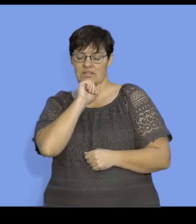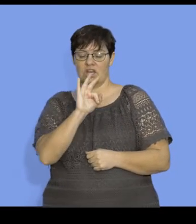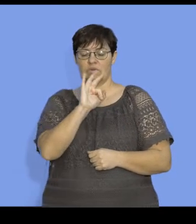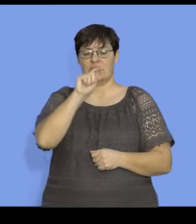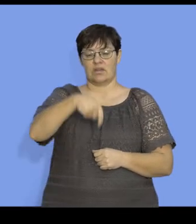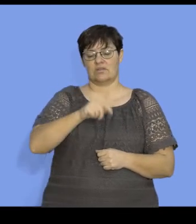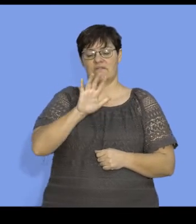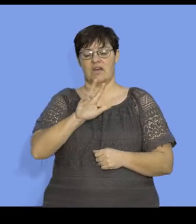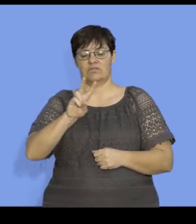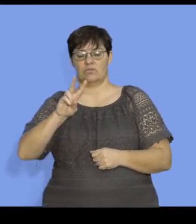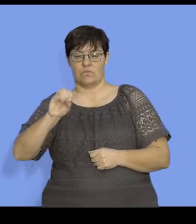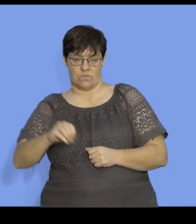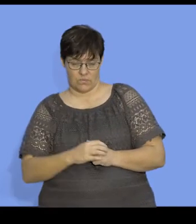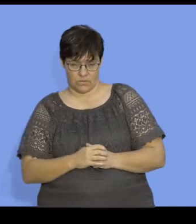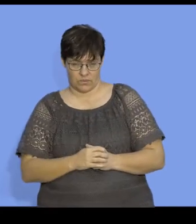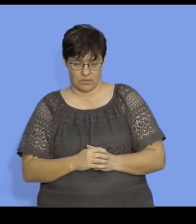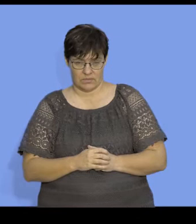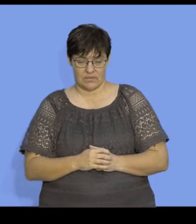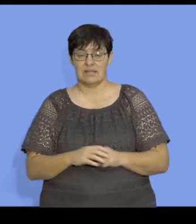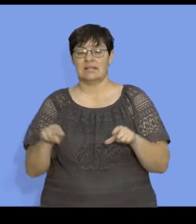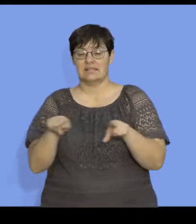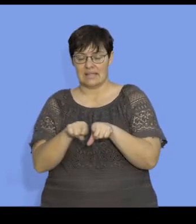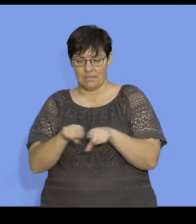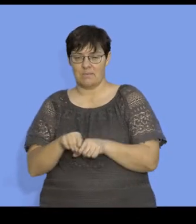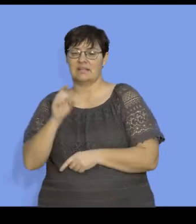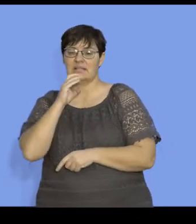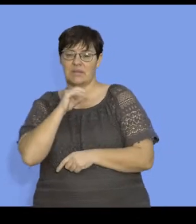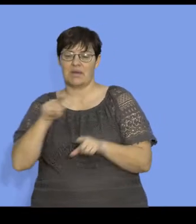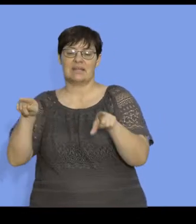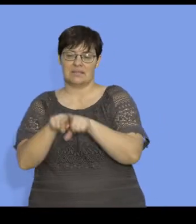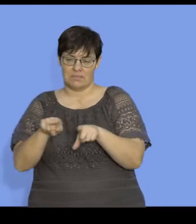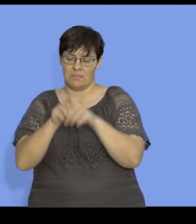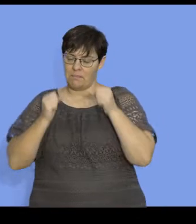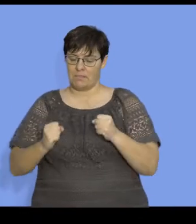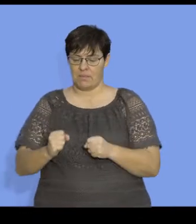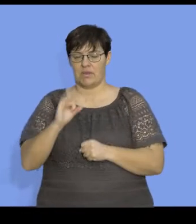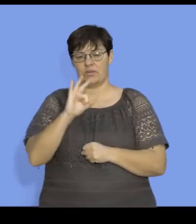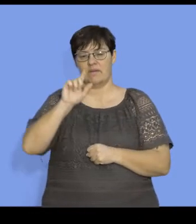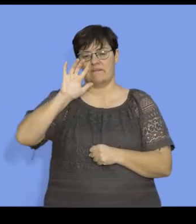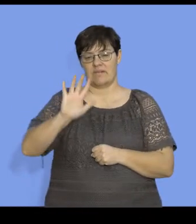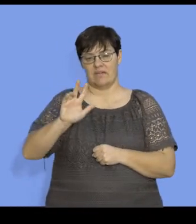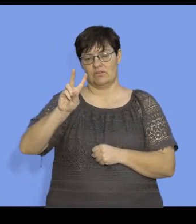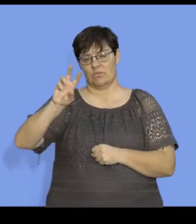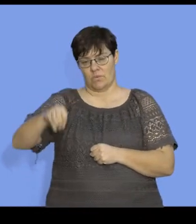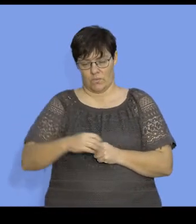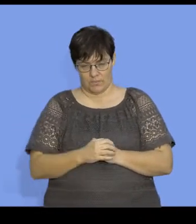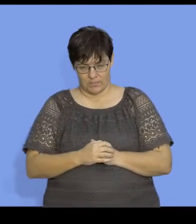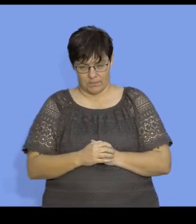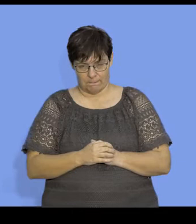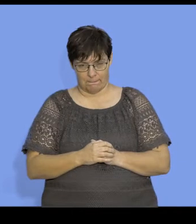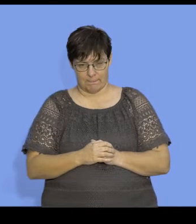the 3,520 is applicable to August, and the 3,520 is applicable to the month